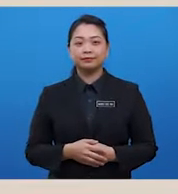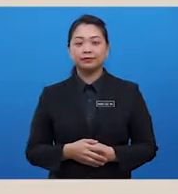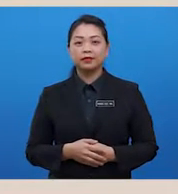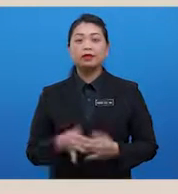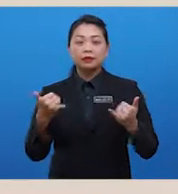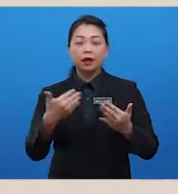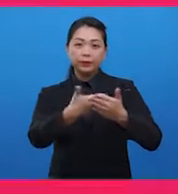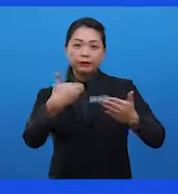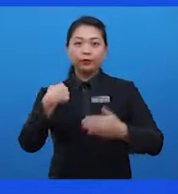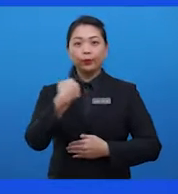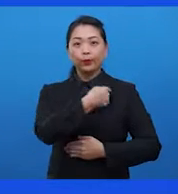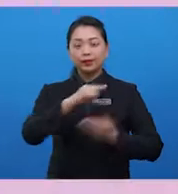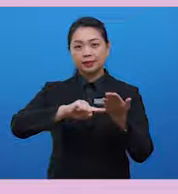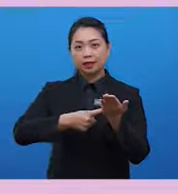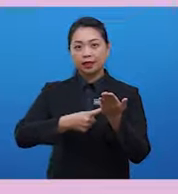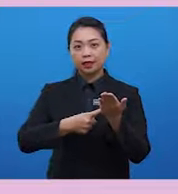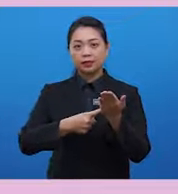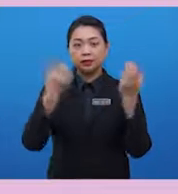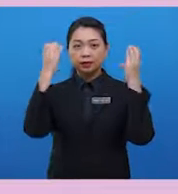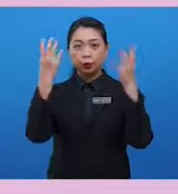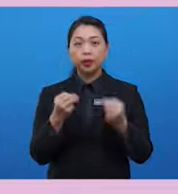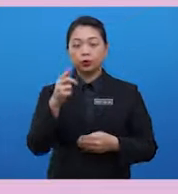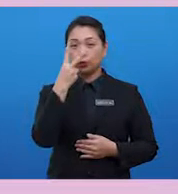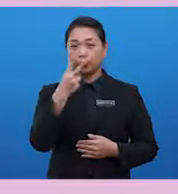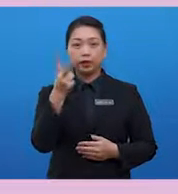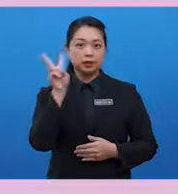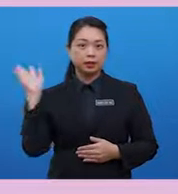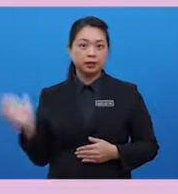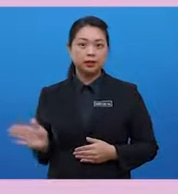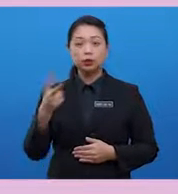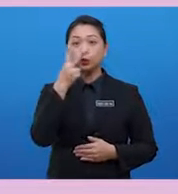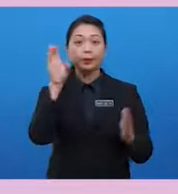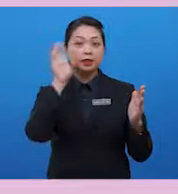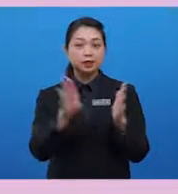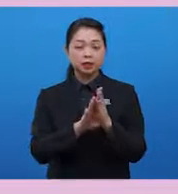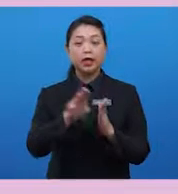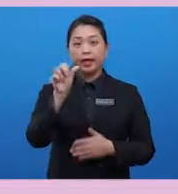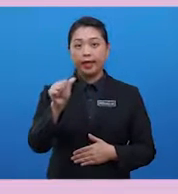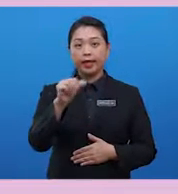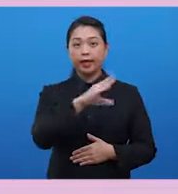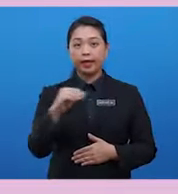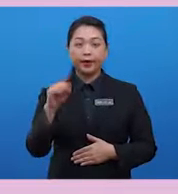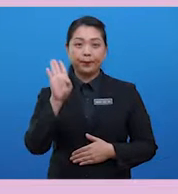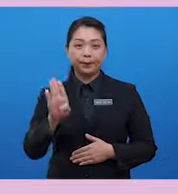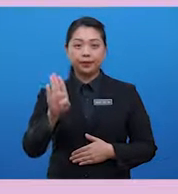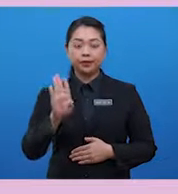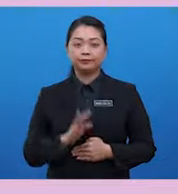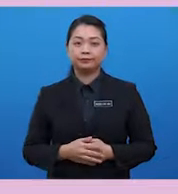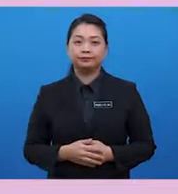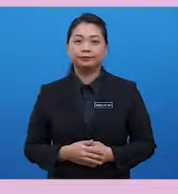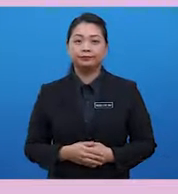Now, before we start, I want you to look at these two pictures, picture A and picture